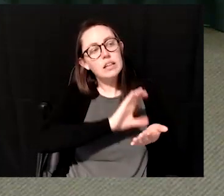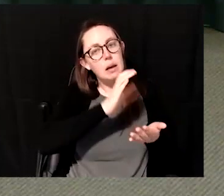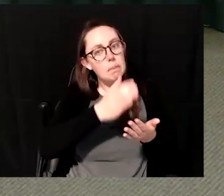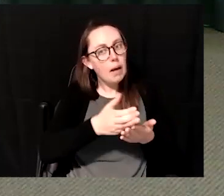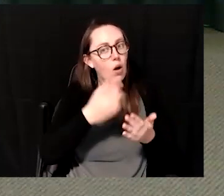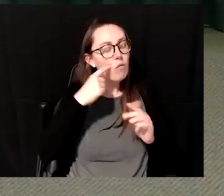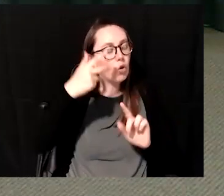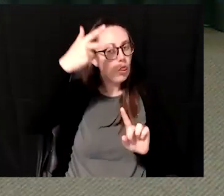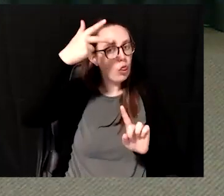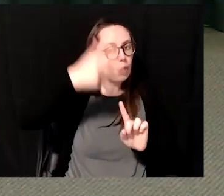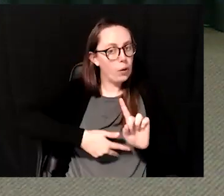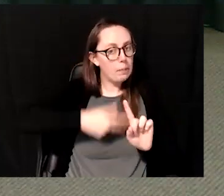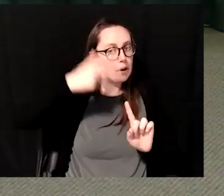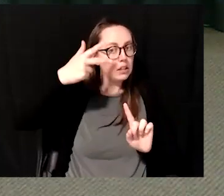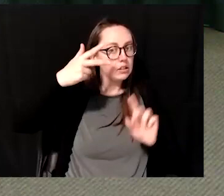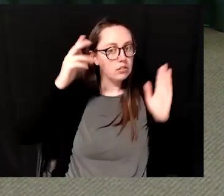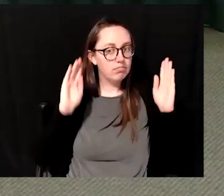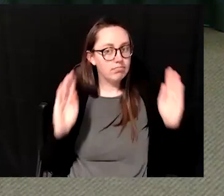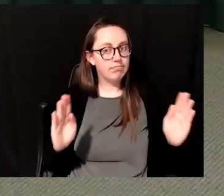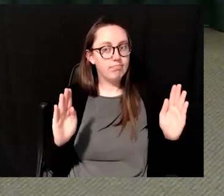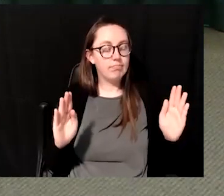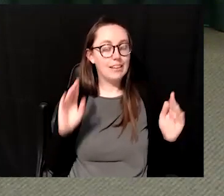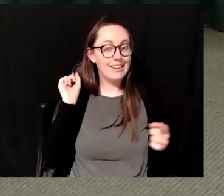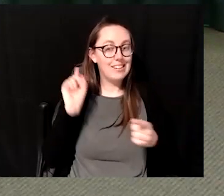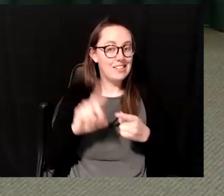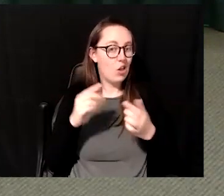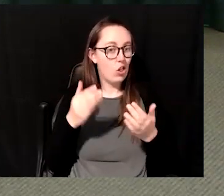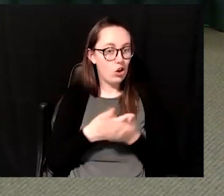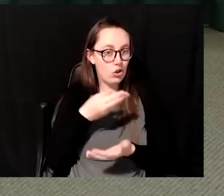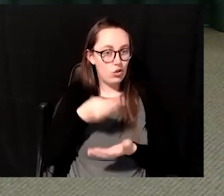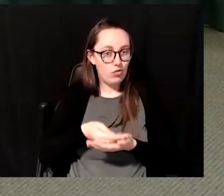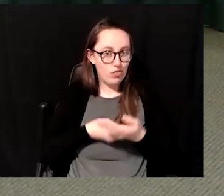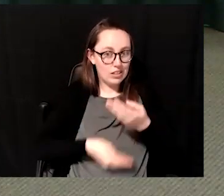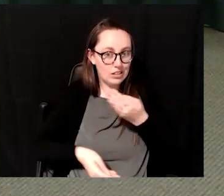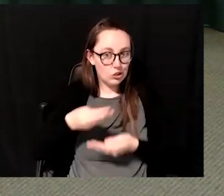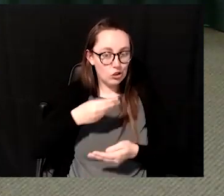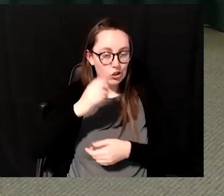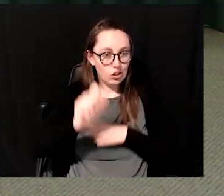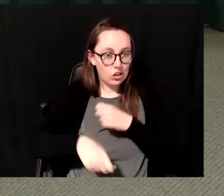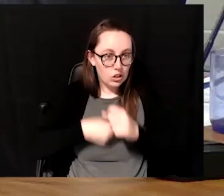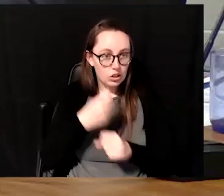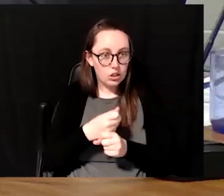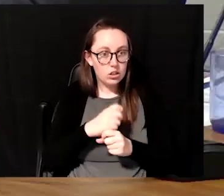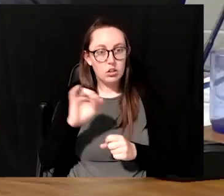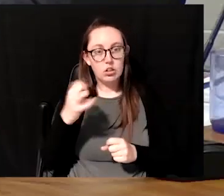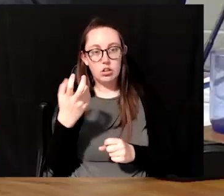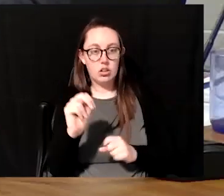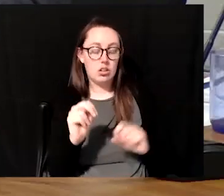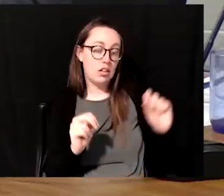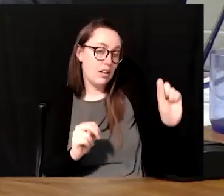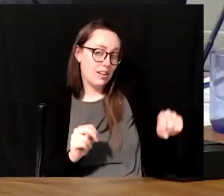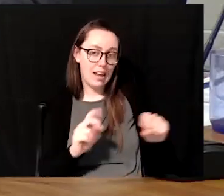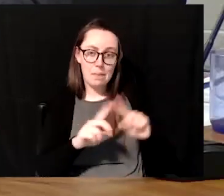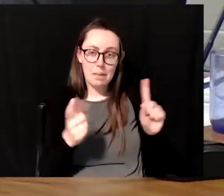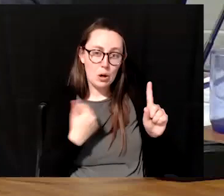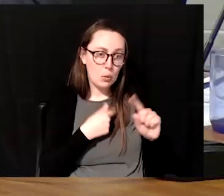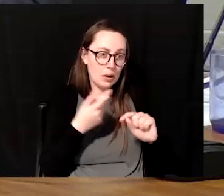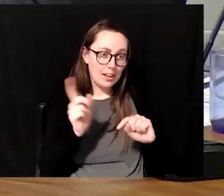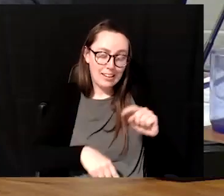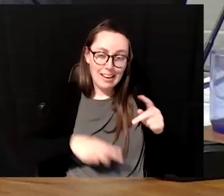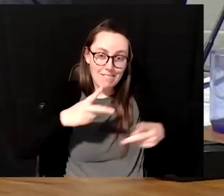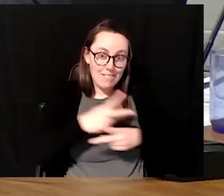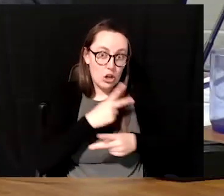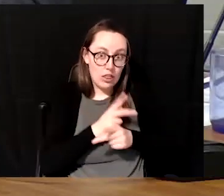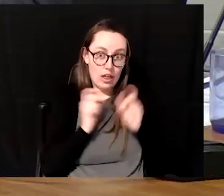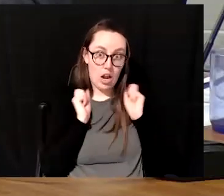months before uh the new fiscal year um yes but like we could not figure that out on the fly but we could make a motion